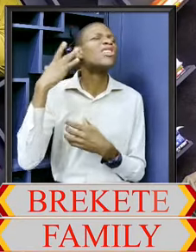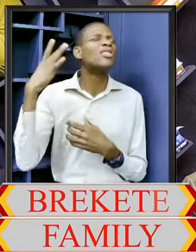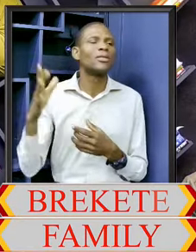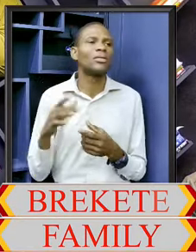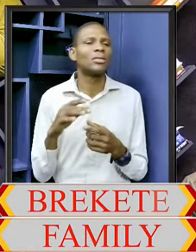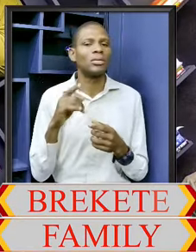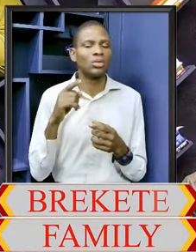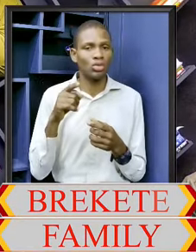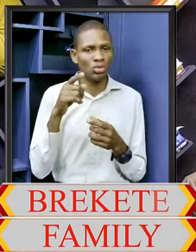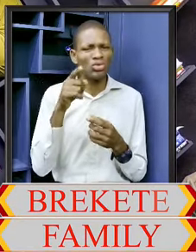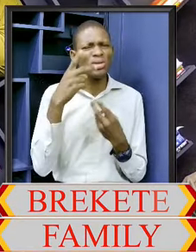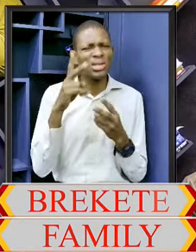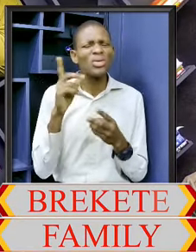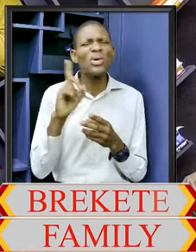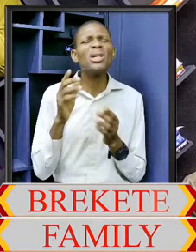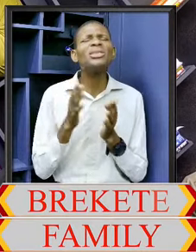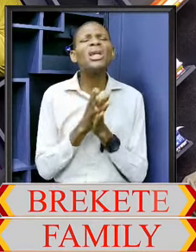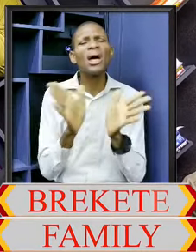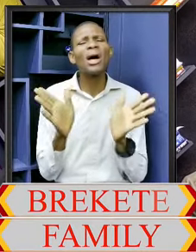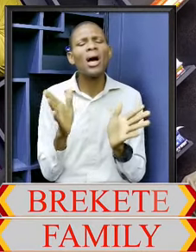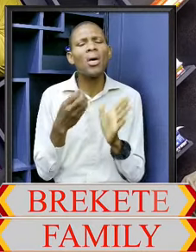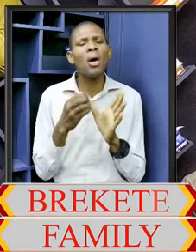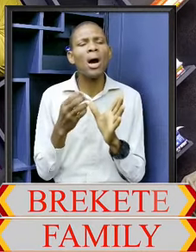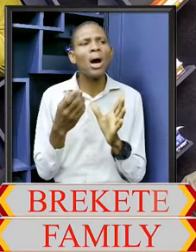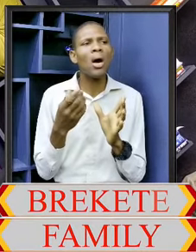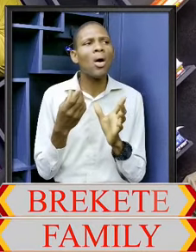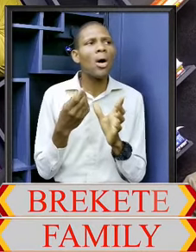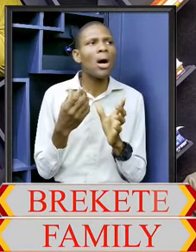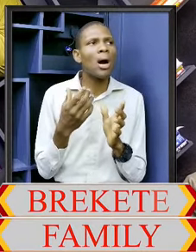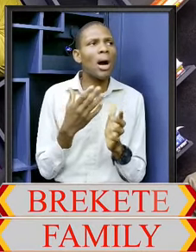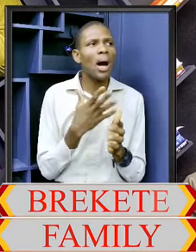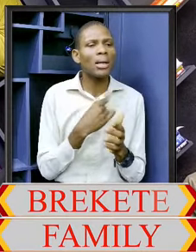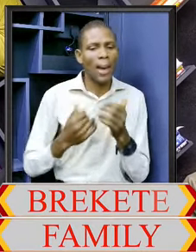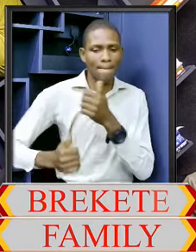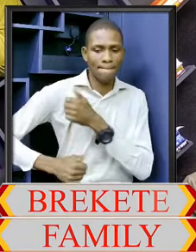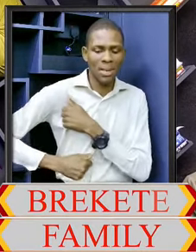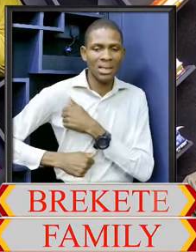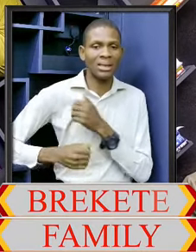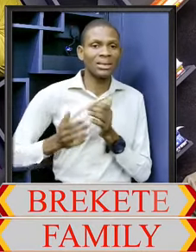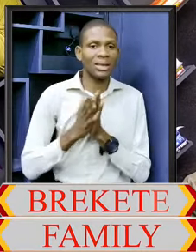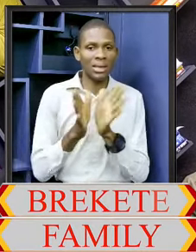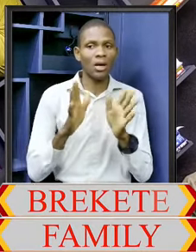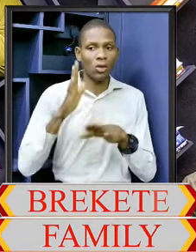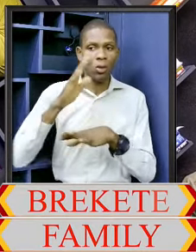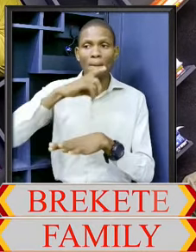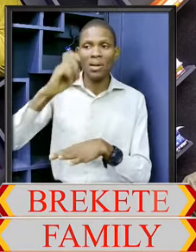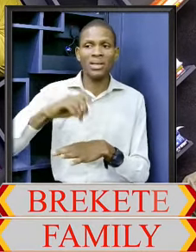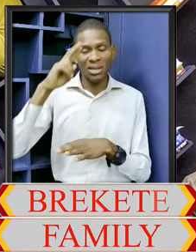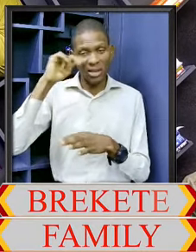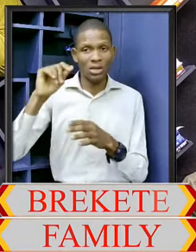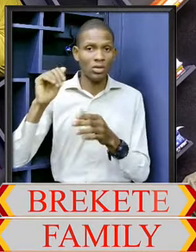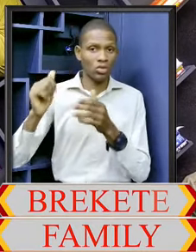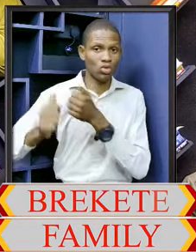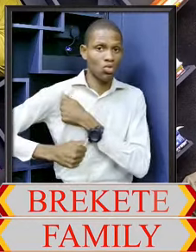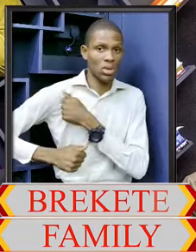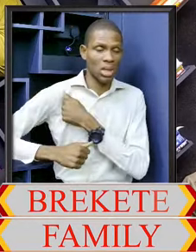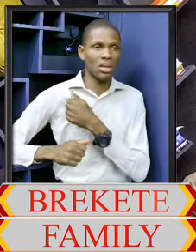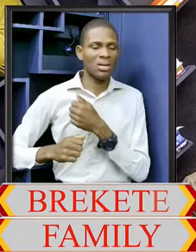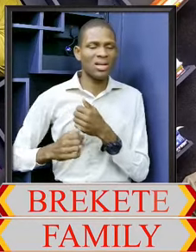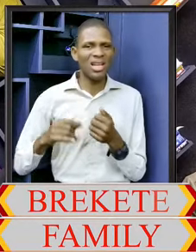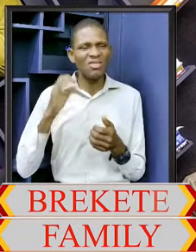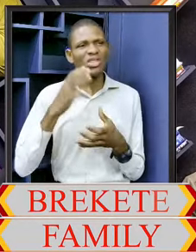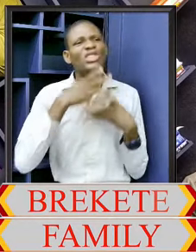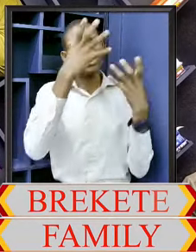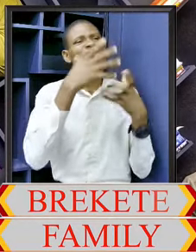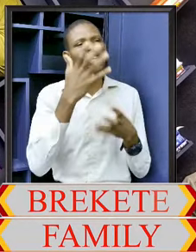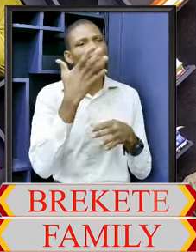where the general, an army general, where they command his battalion, they shout, they